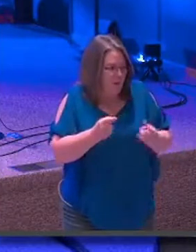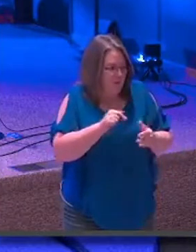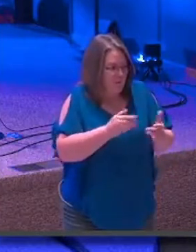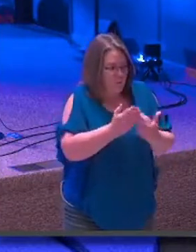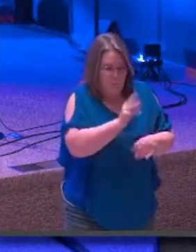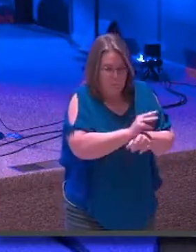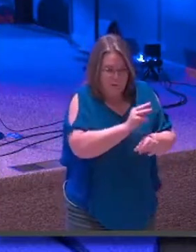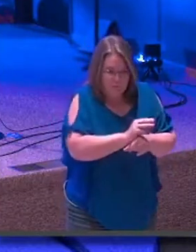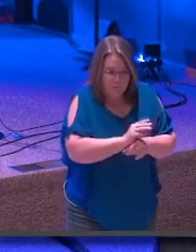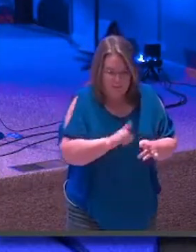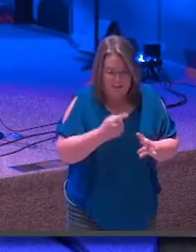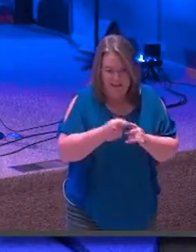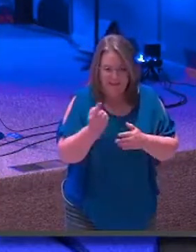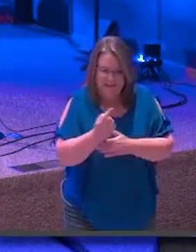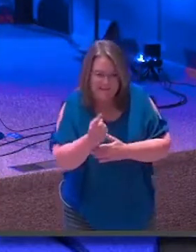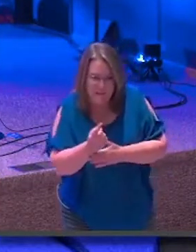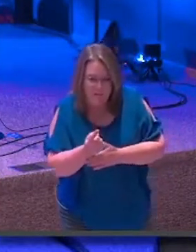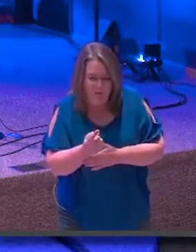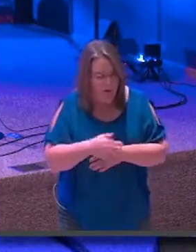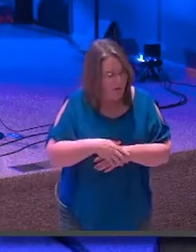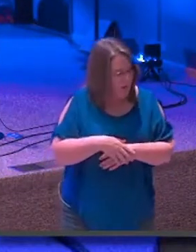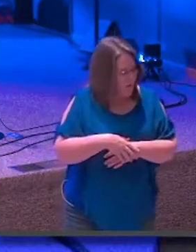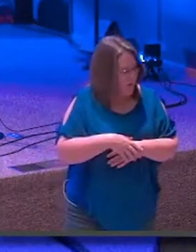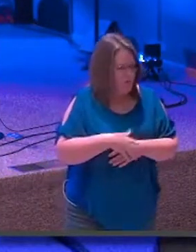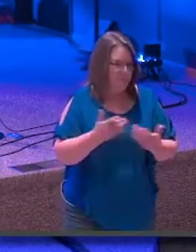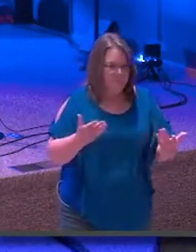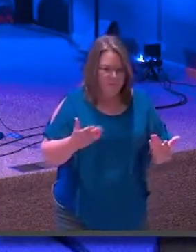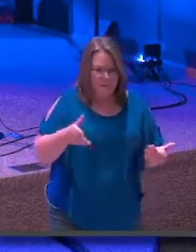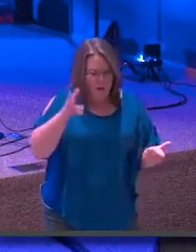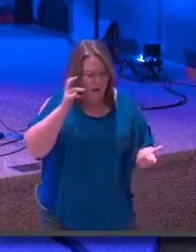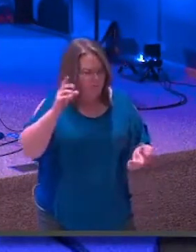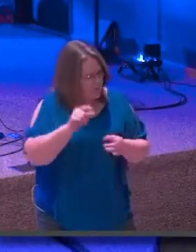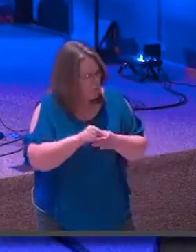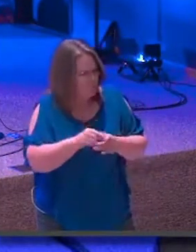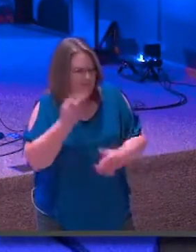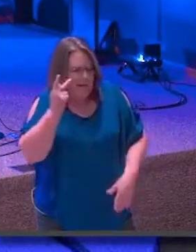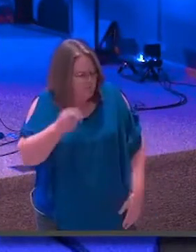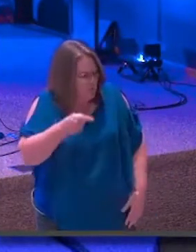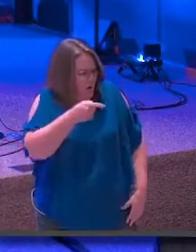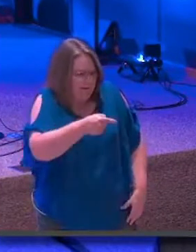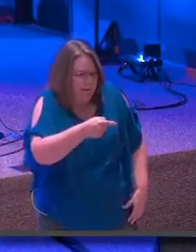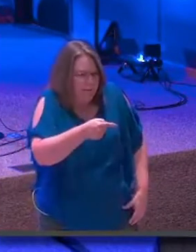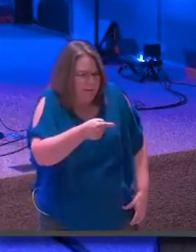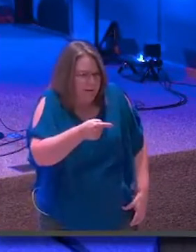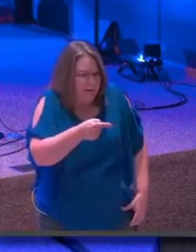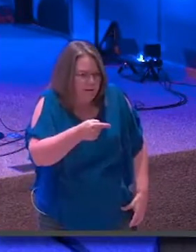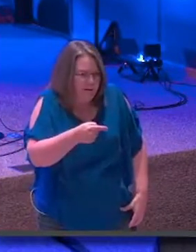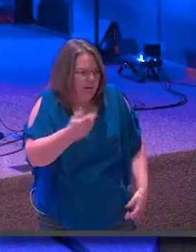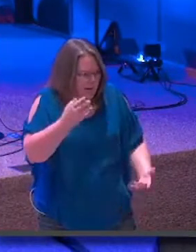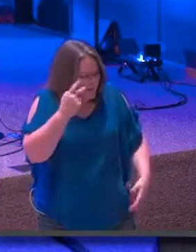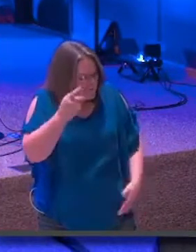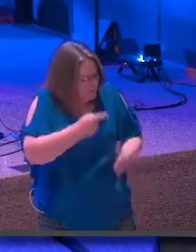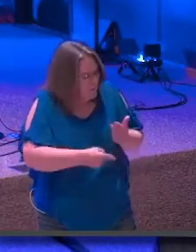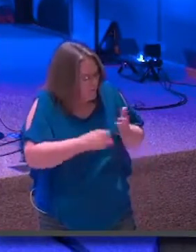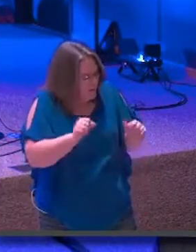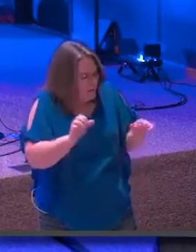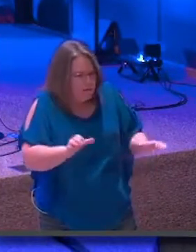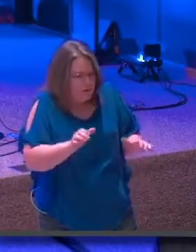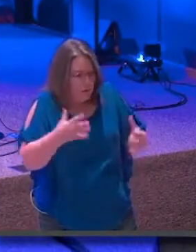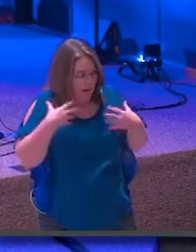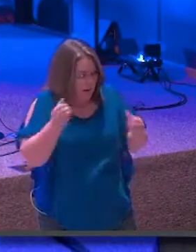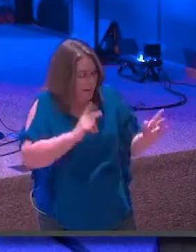then something, I've heard his words, I saw him, and I've seen what he's been doing. He's been healing people,